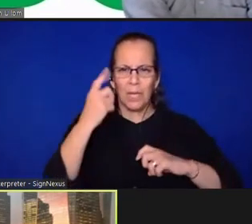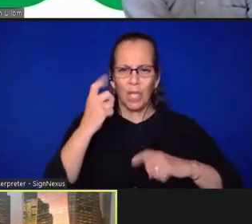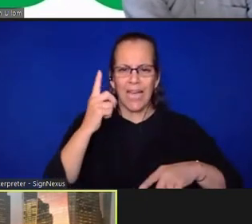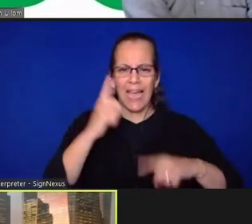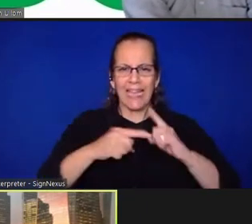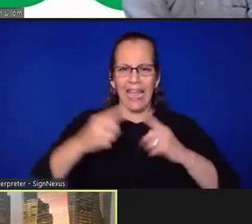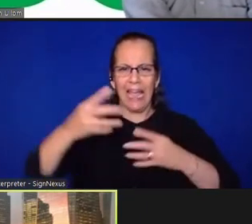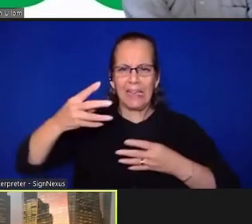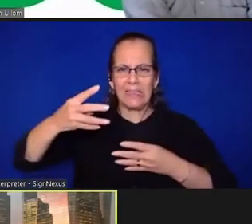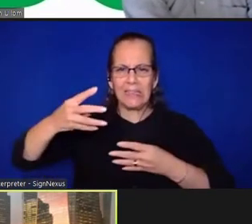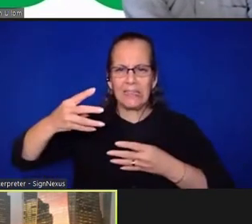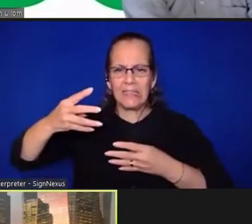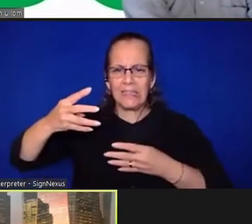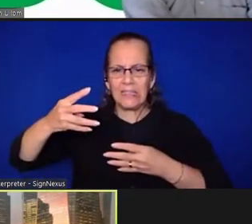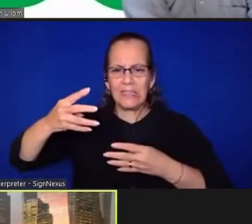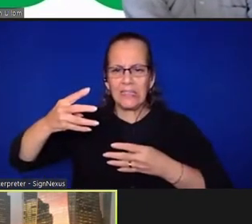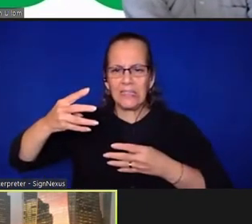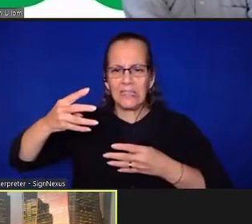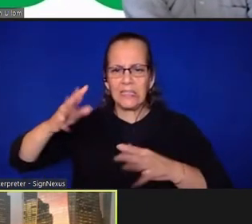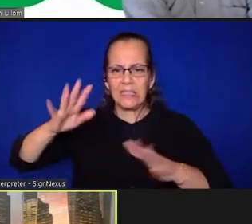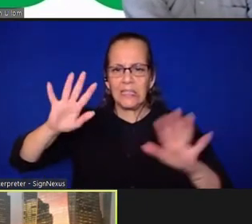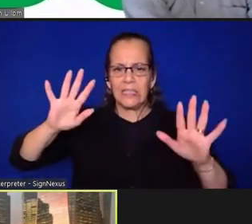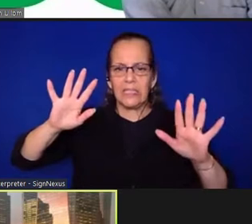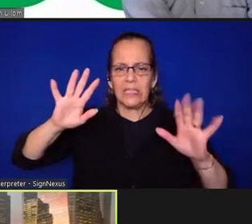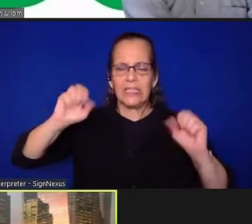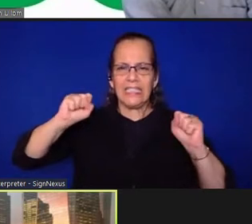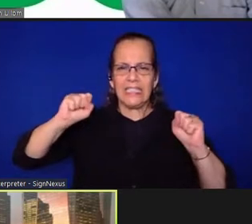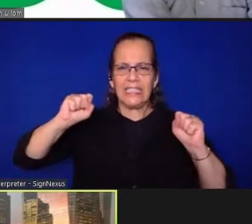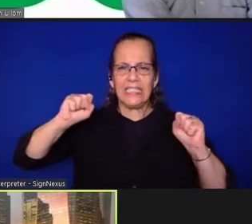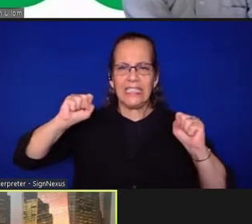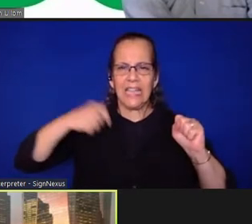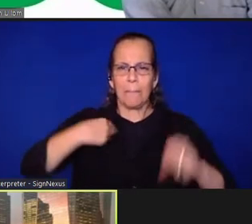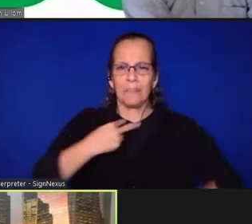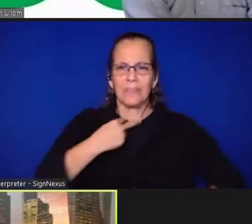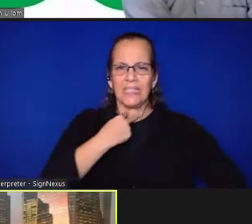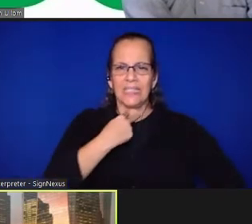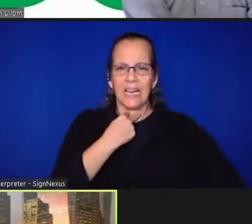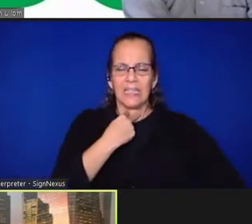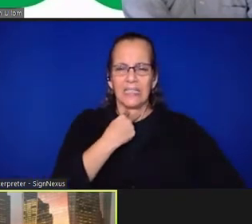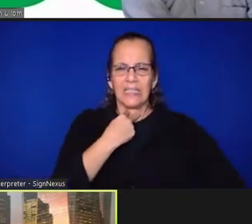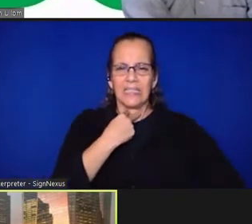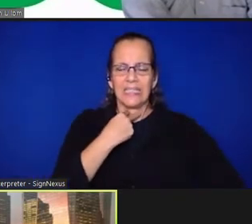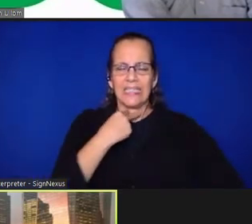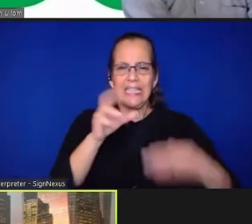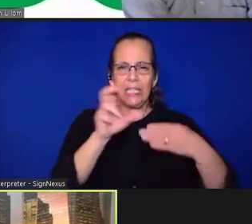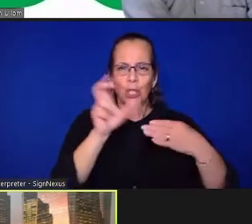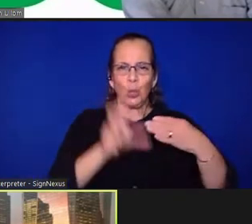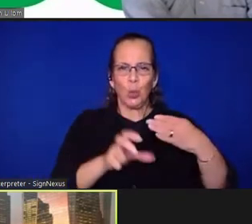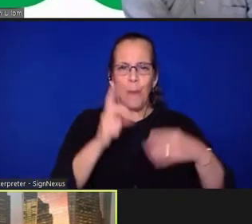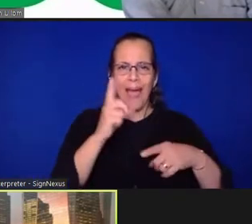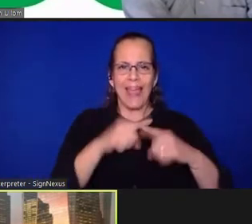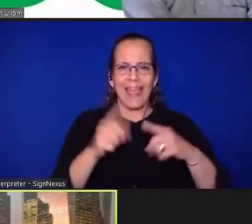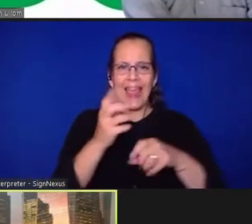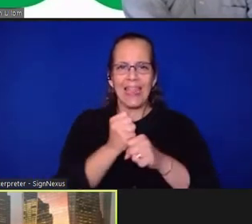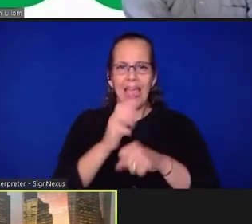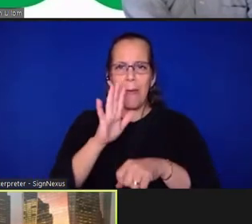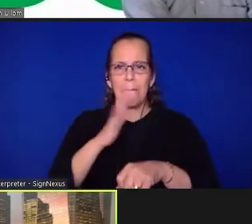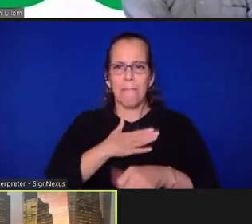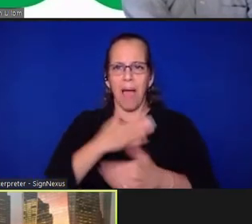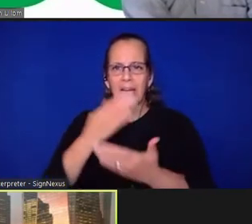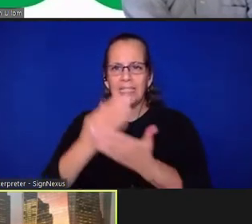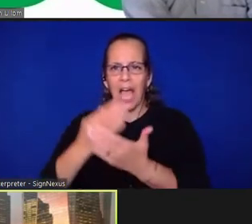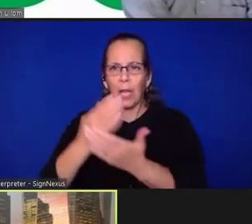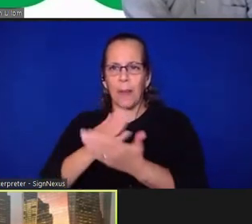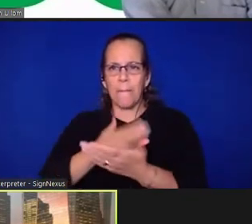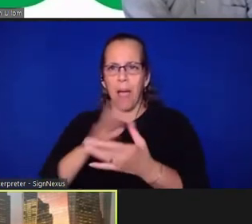my uh oh I'm just stuck in zoom and I can't get my word document okay